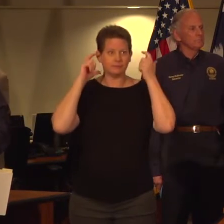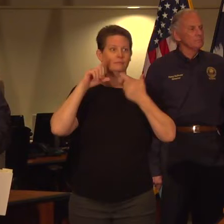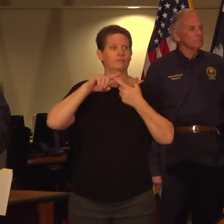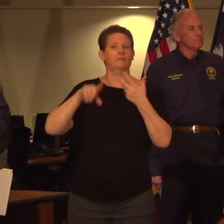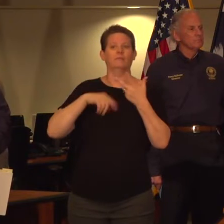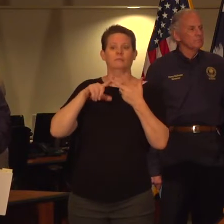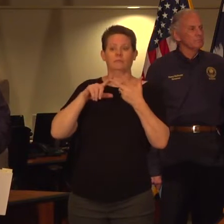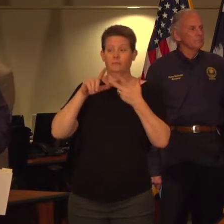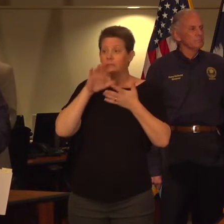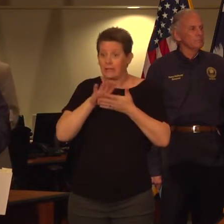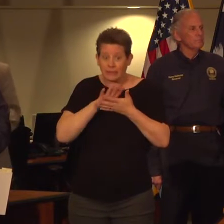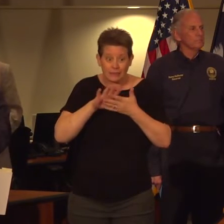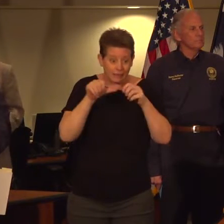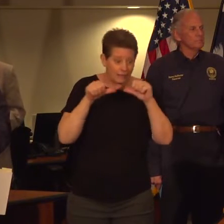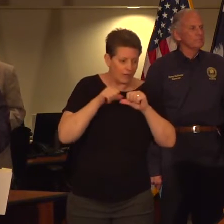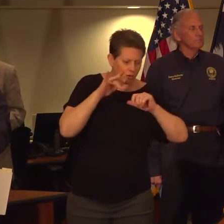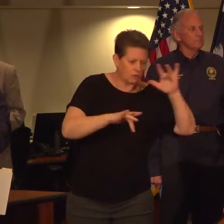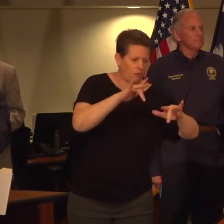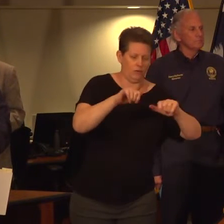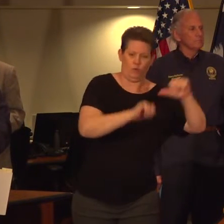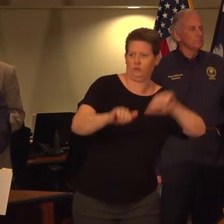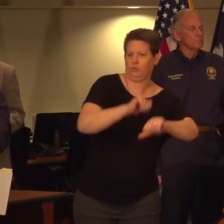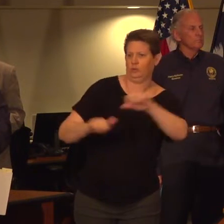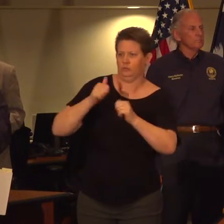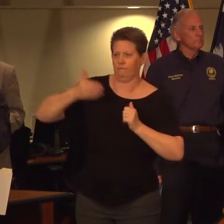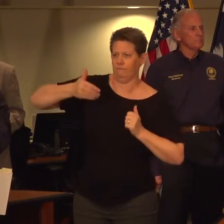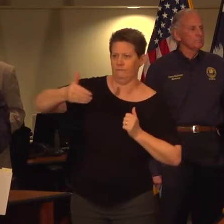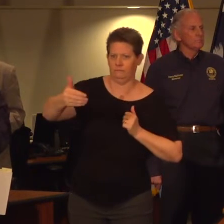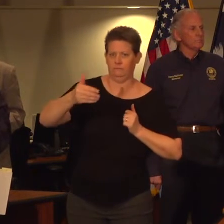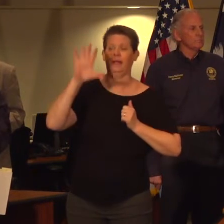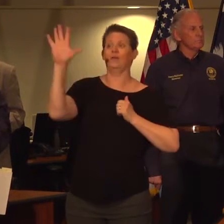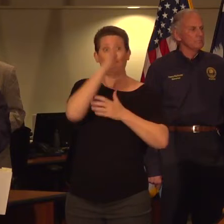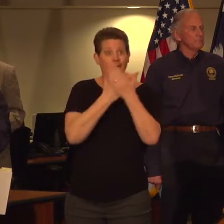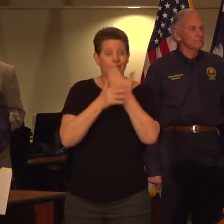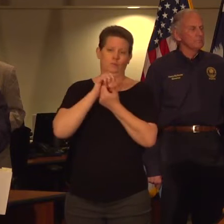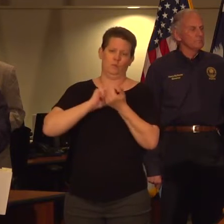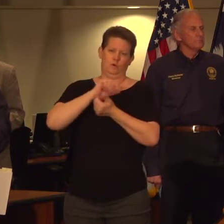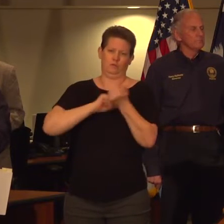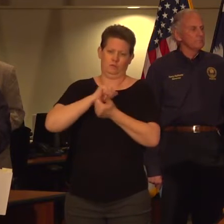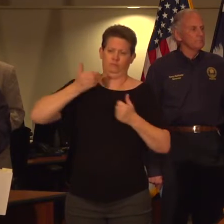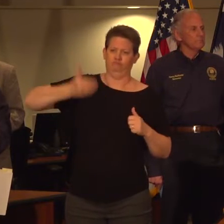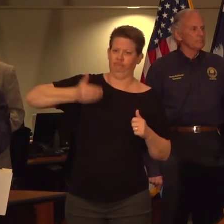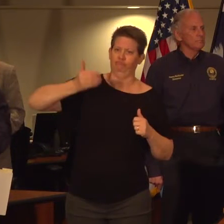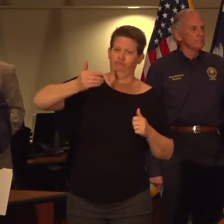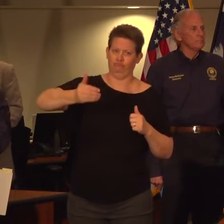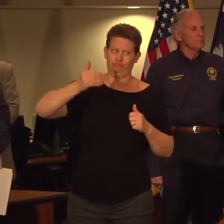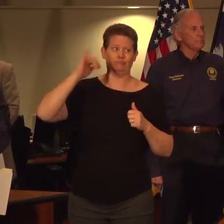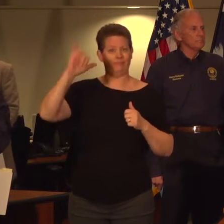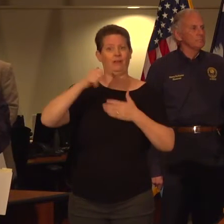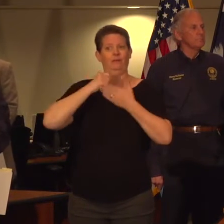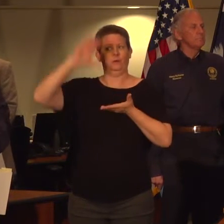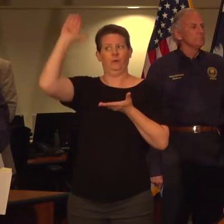disinfect frequently touched items often, and to regularly wash your hands to prevent introducing